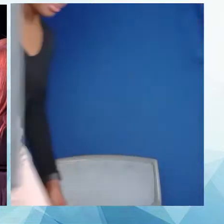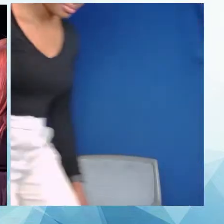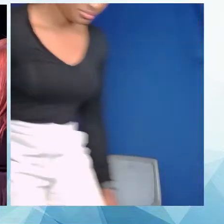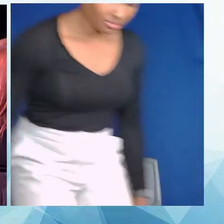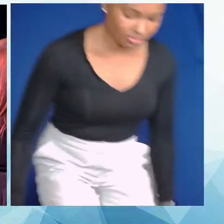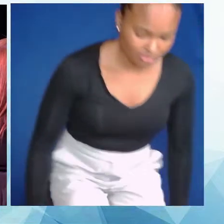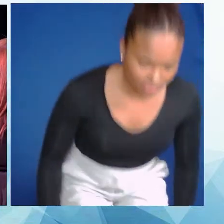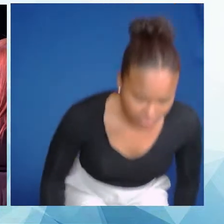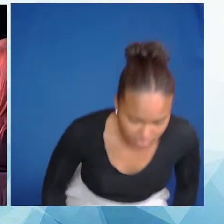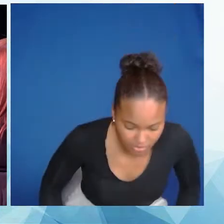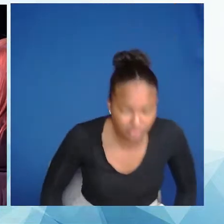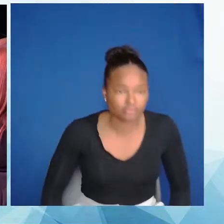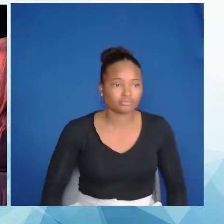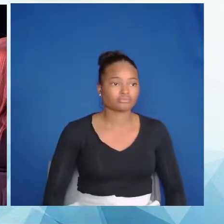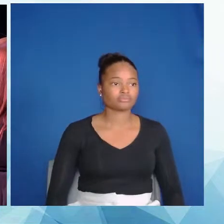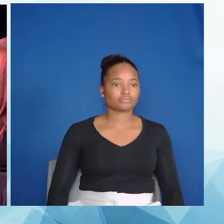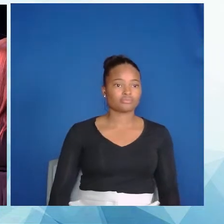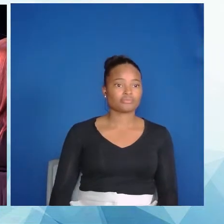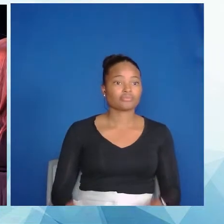to think about how